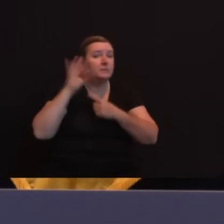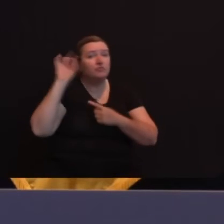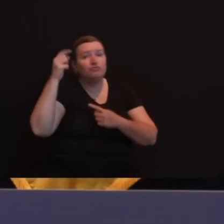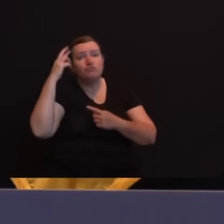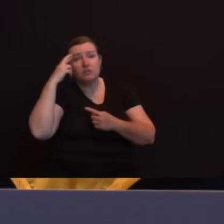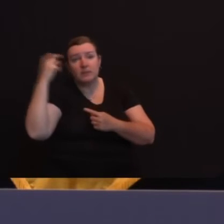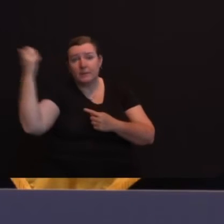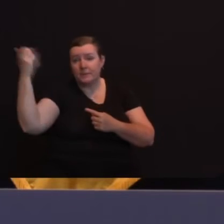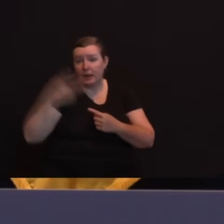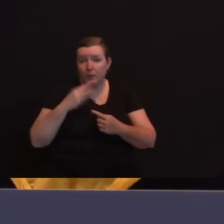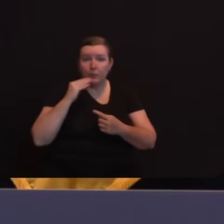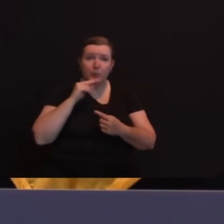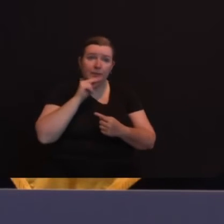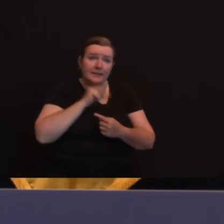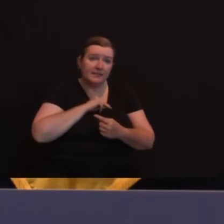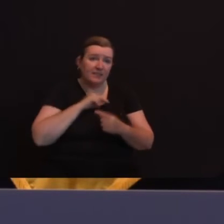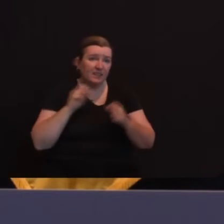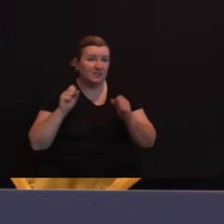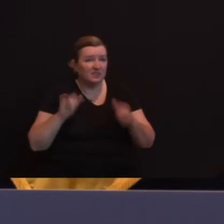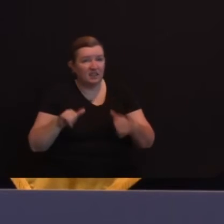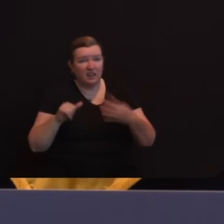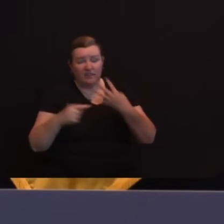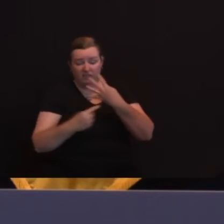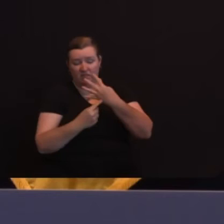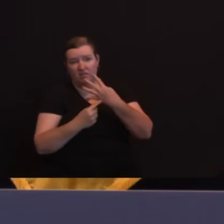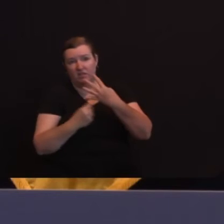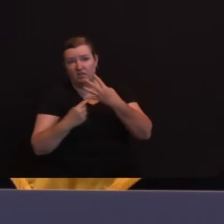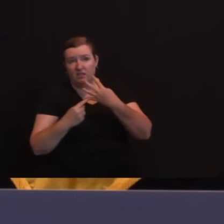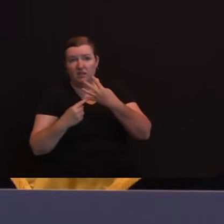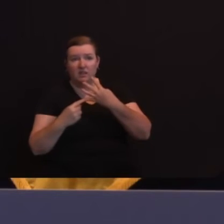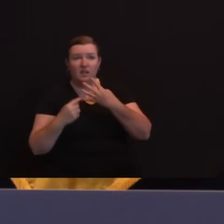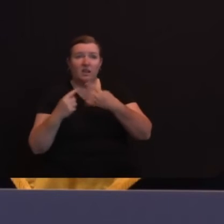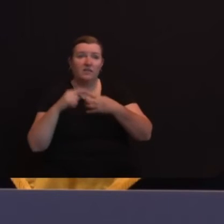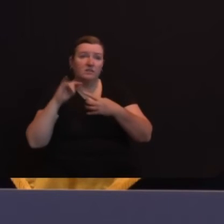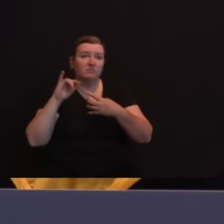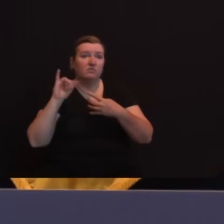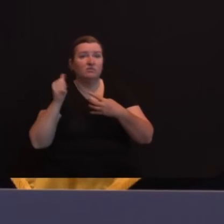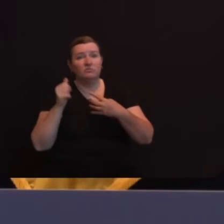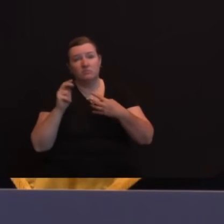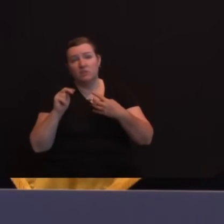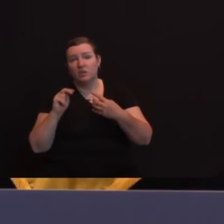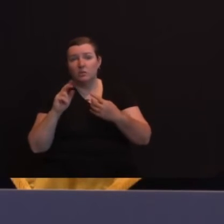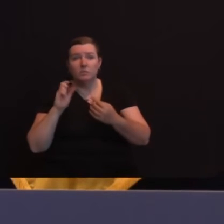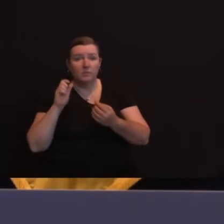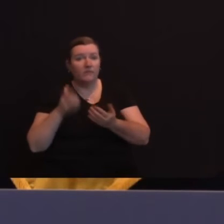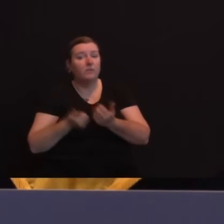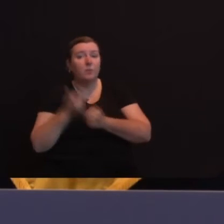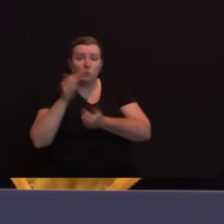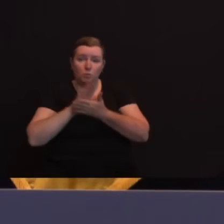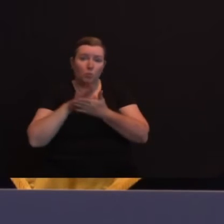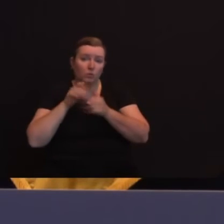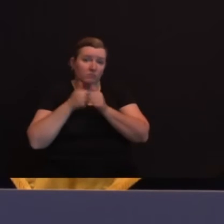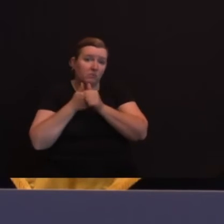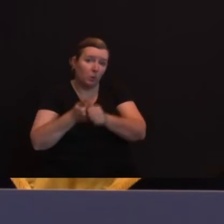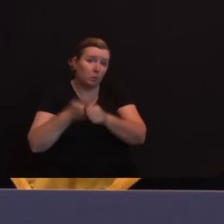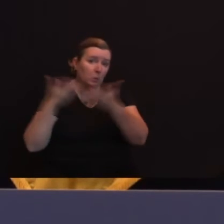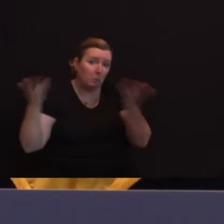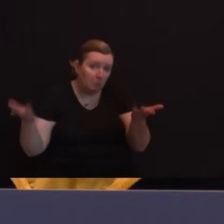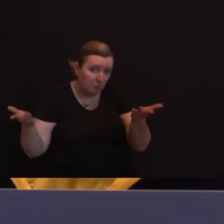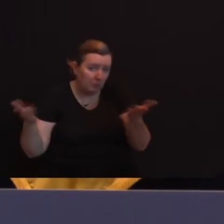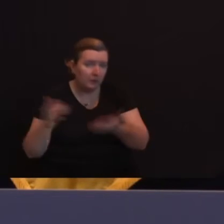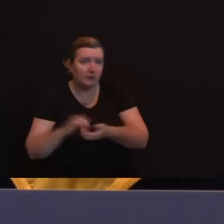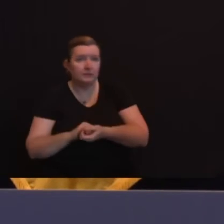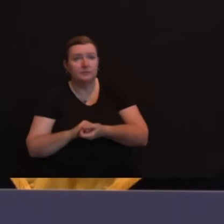staying through the end of January, which is a calendar I think most schools are on in any event, but more to come on that sooner than later.